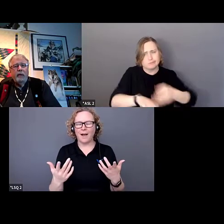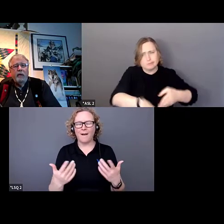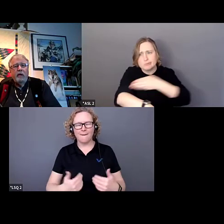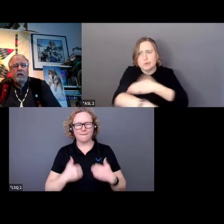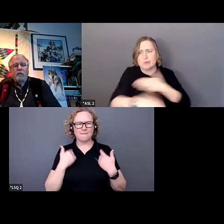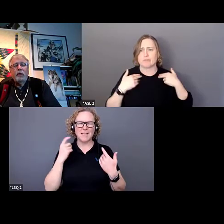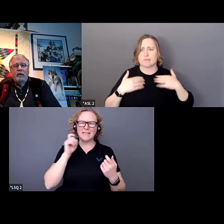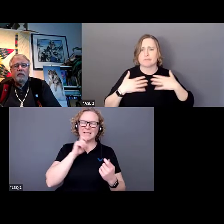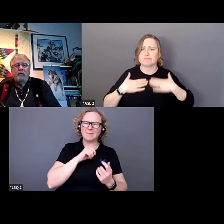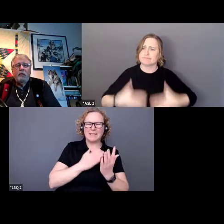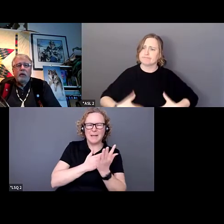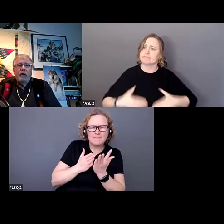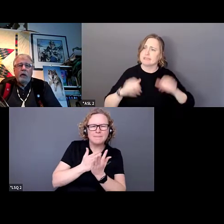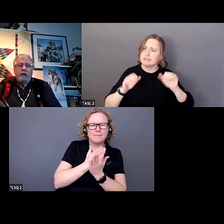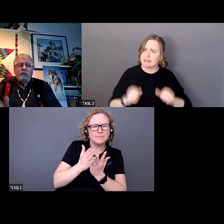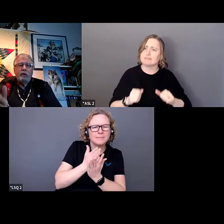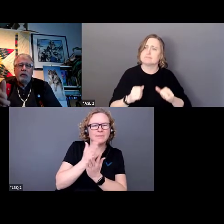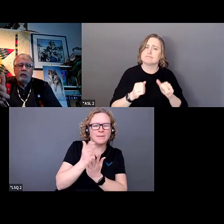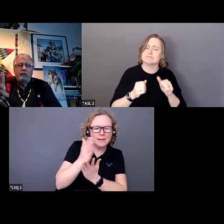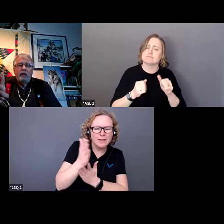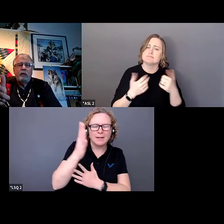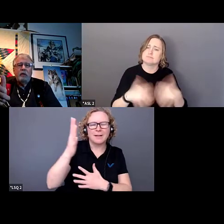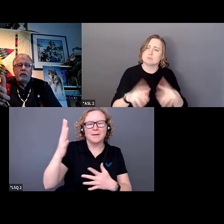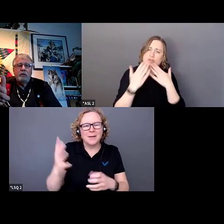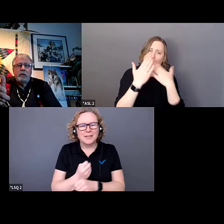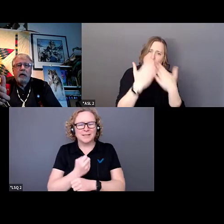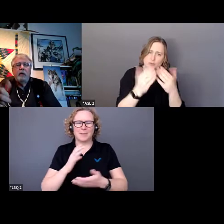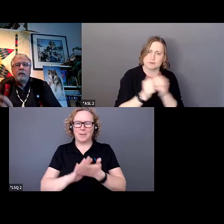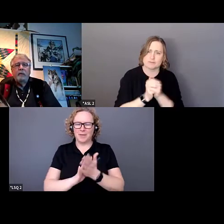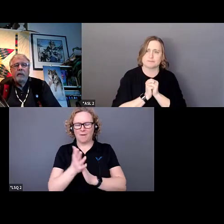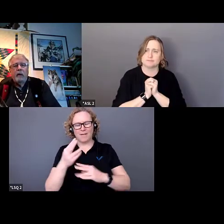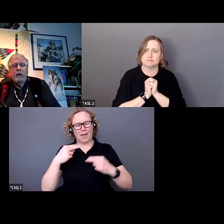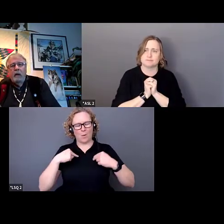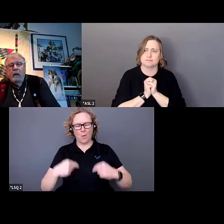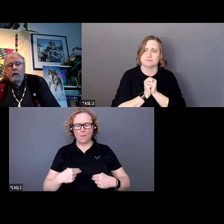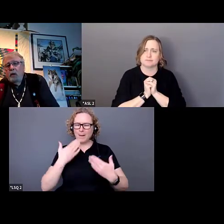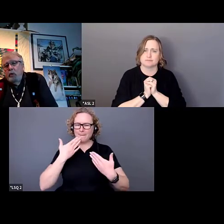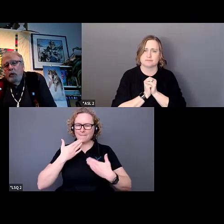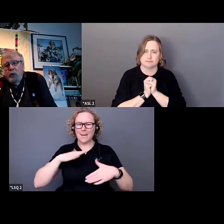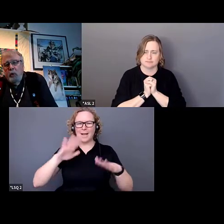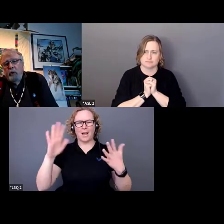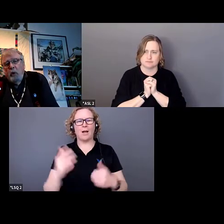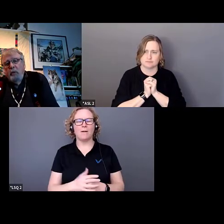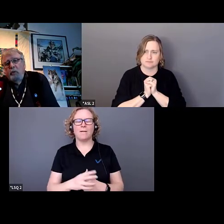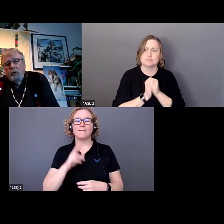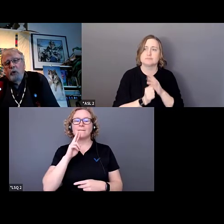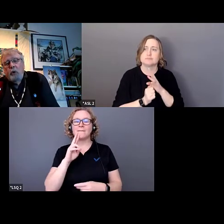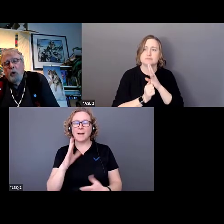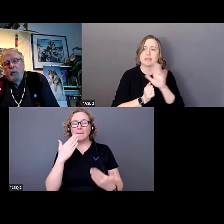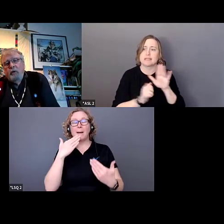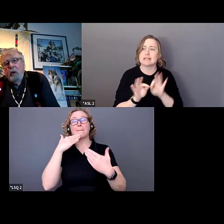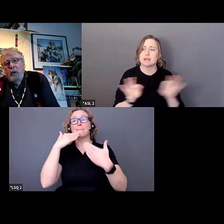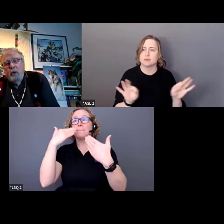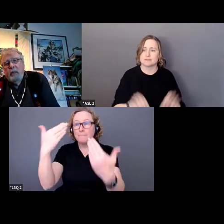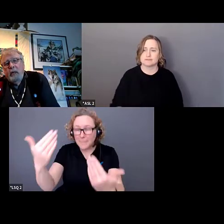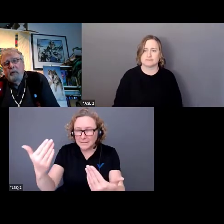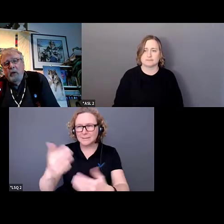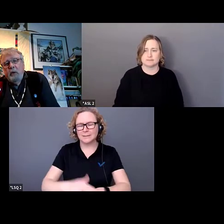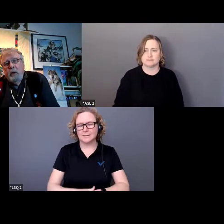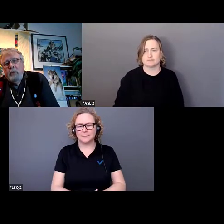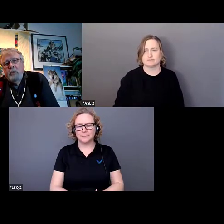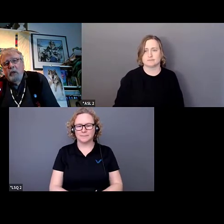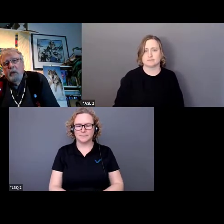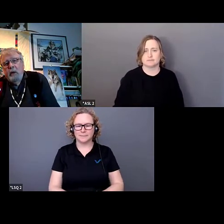them. For these gifts, we are grateful, and we say, Miigwech Nyawa. O Bojoma Shomas Bojona Komas Wabano